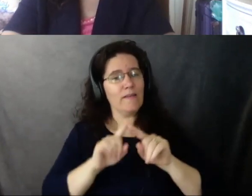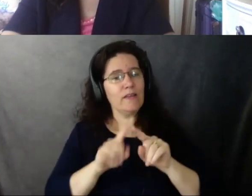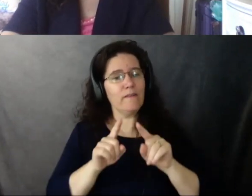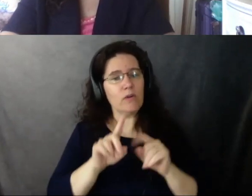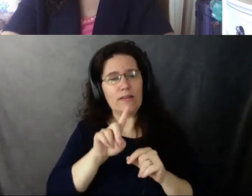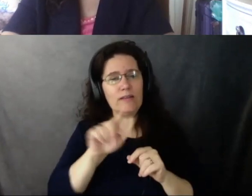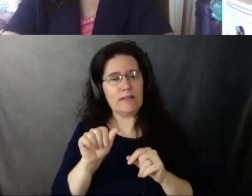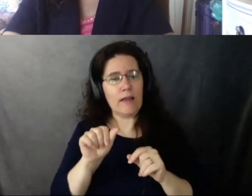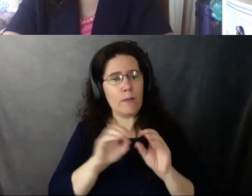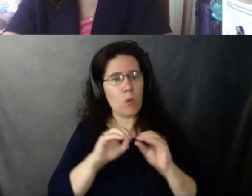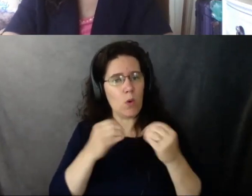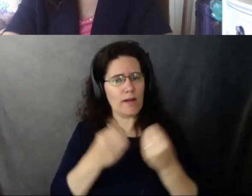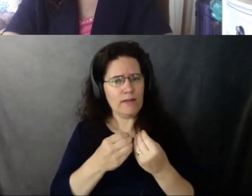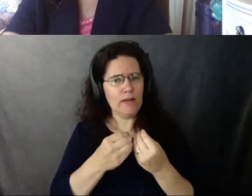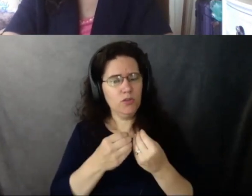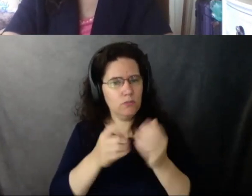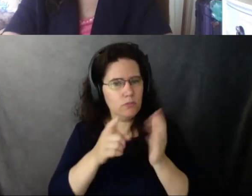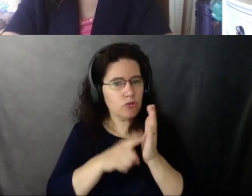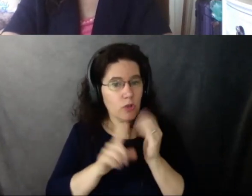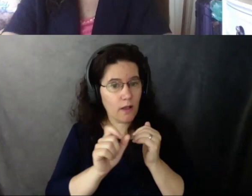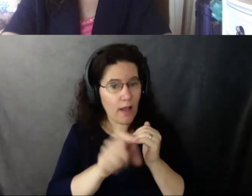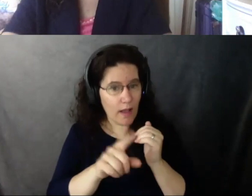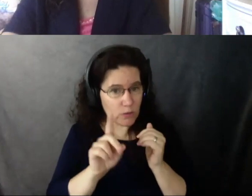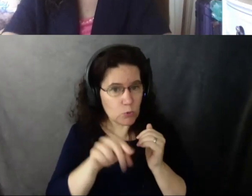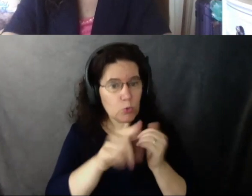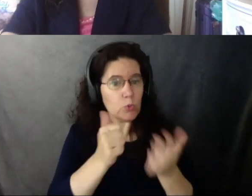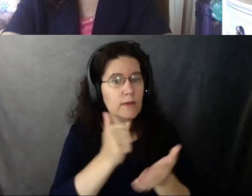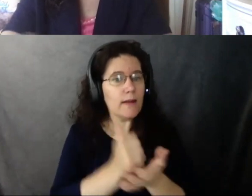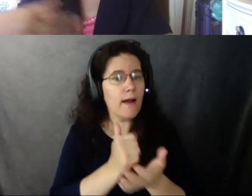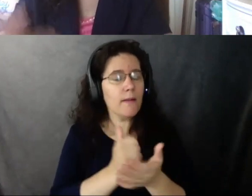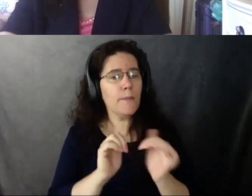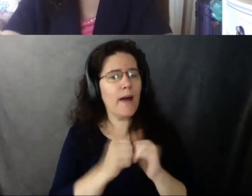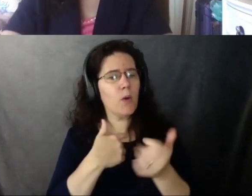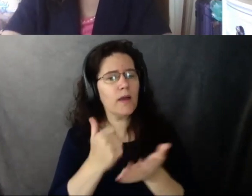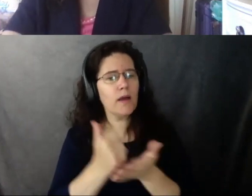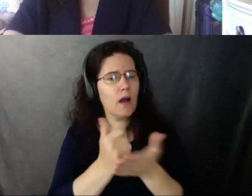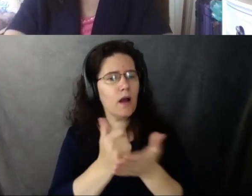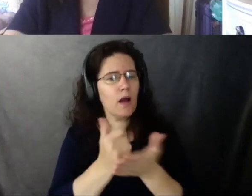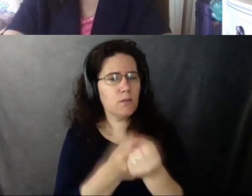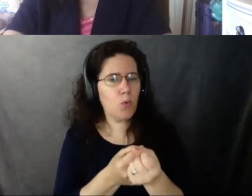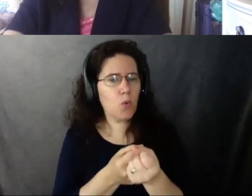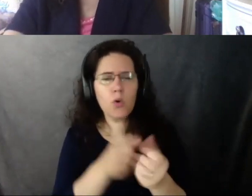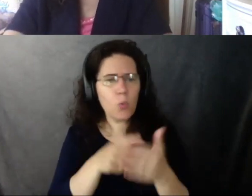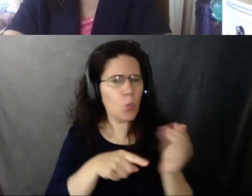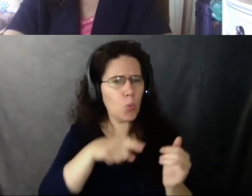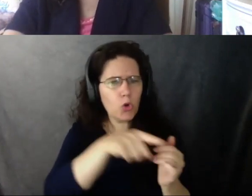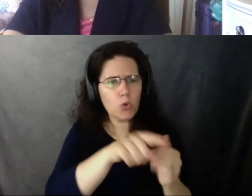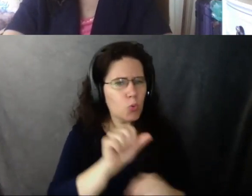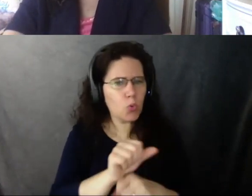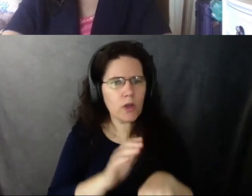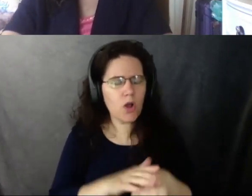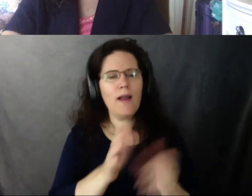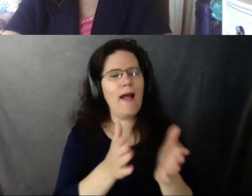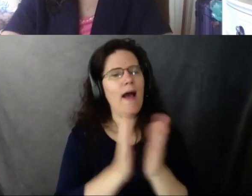support people with disabilities and what efforts they are working on to ensure